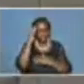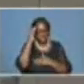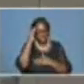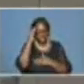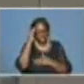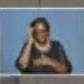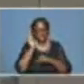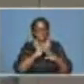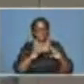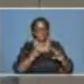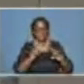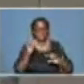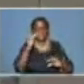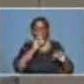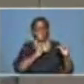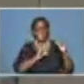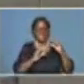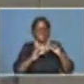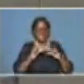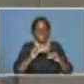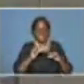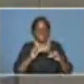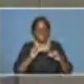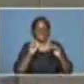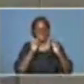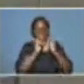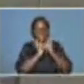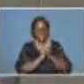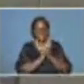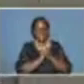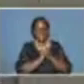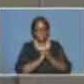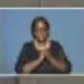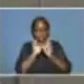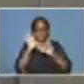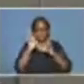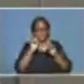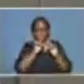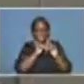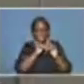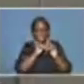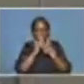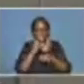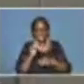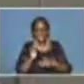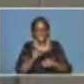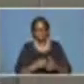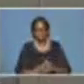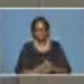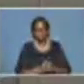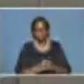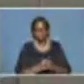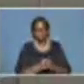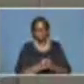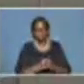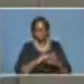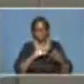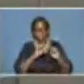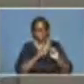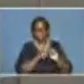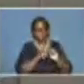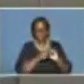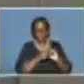other gangs that will very readily accept them. And so to achieve this, we